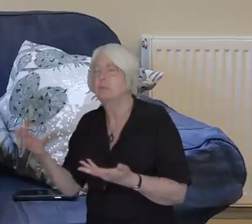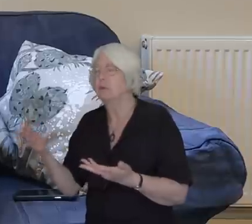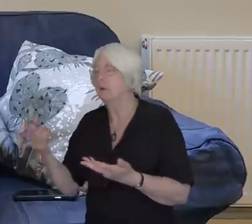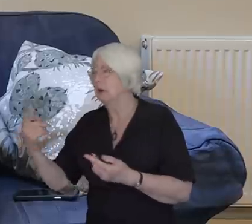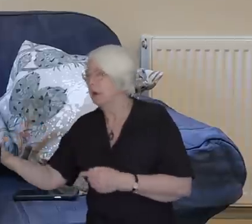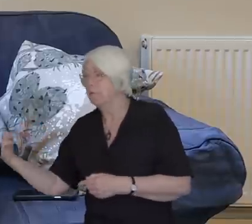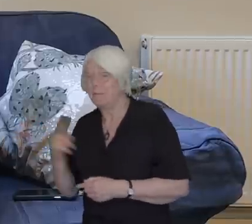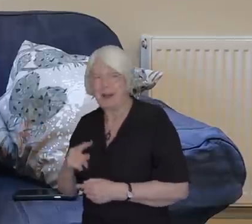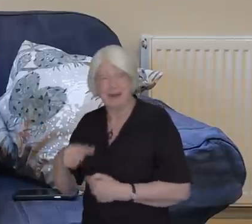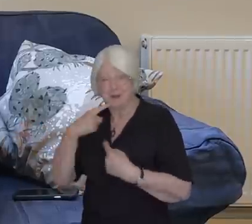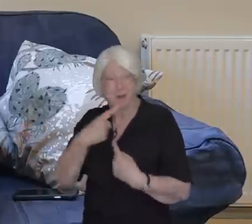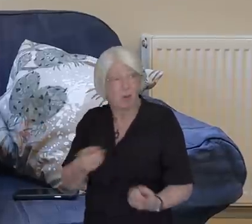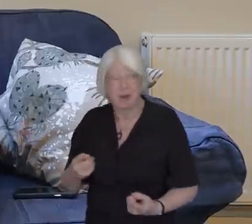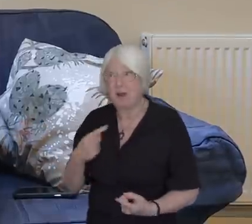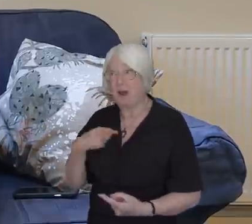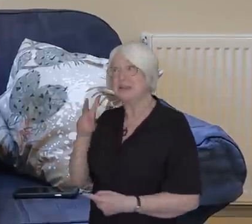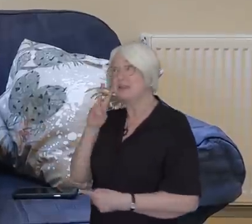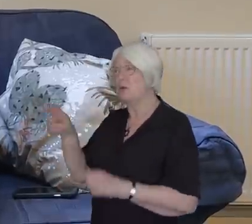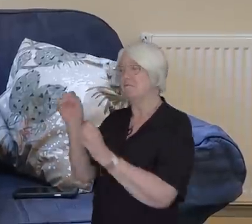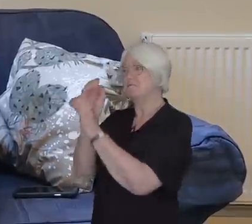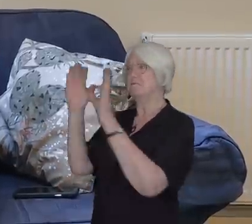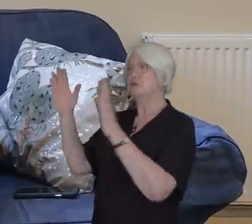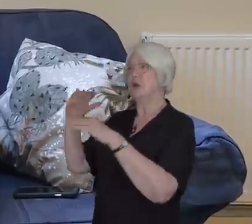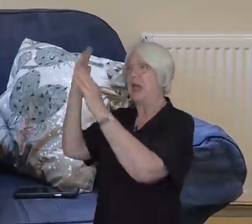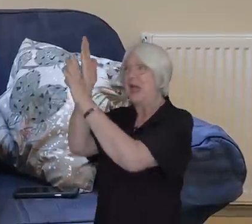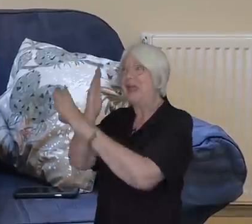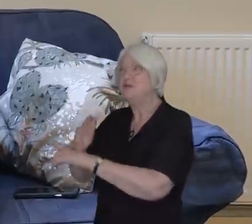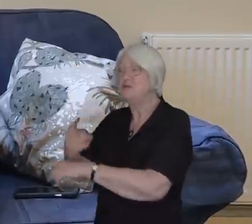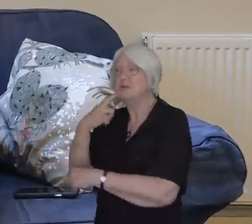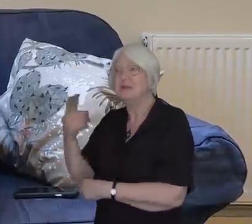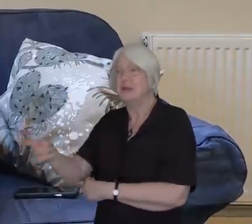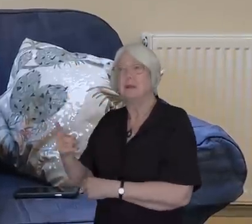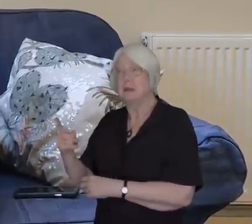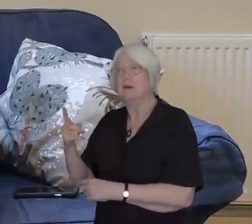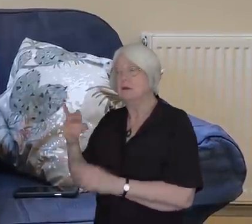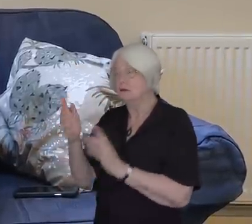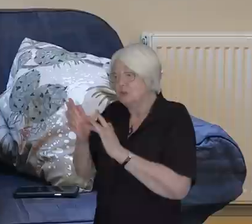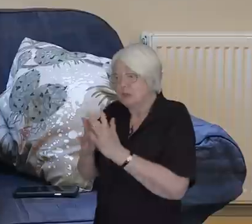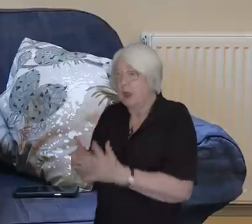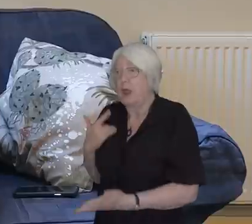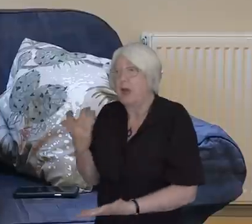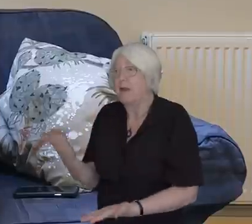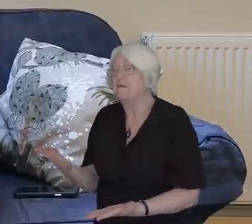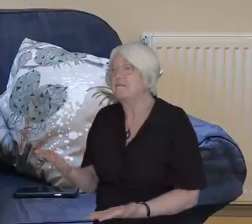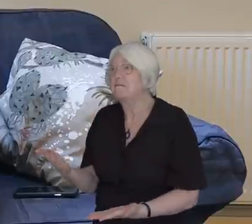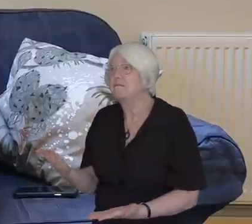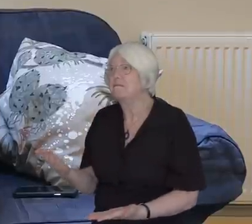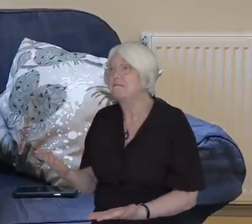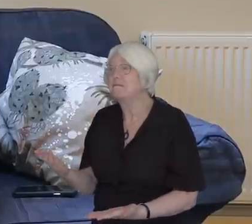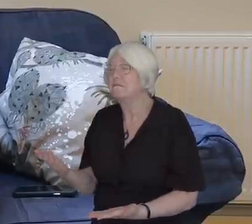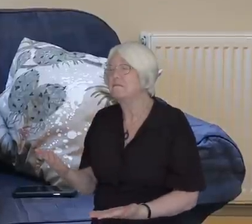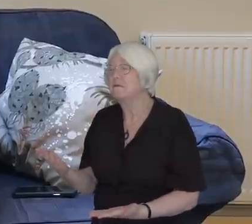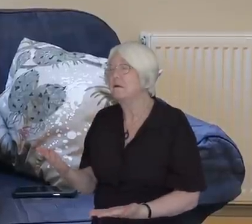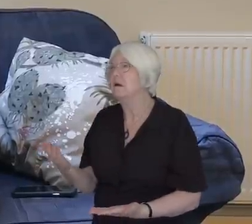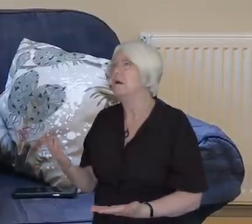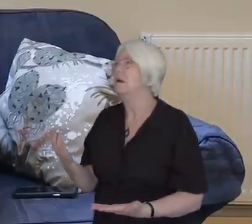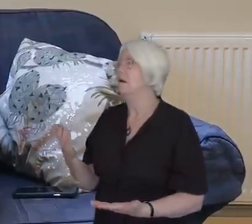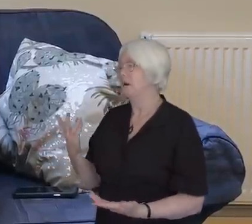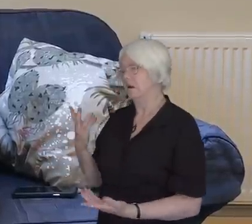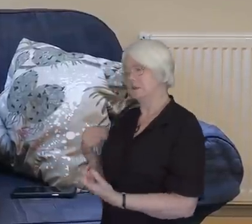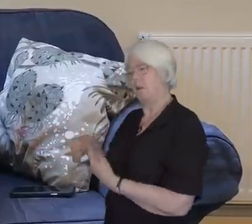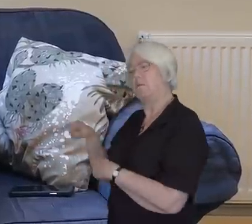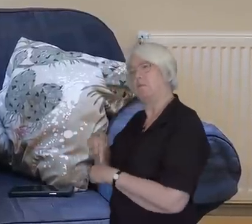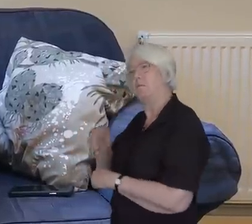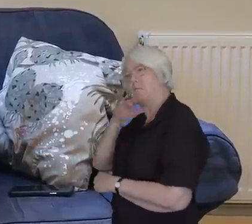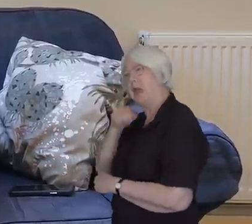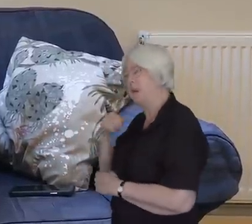his body there, they came back and told us that they had indeed seen a vision of angels who said that he was alive. Some